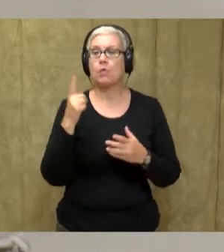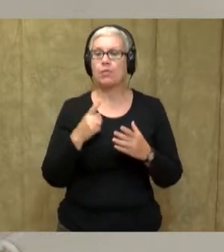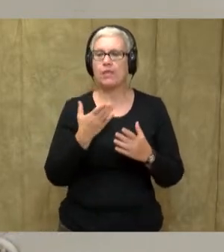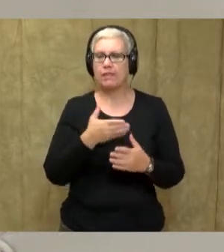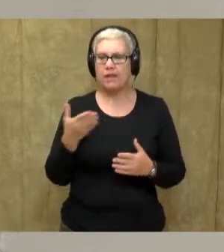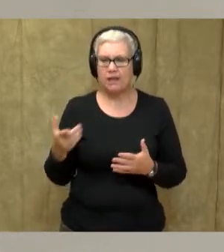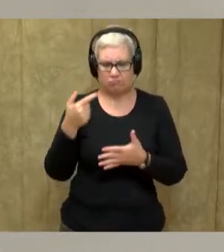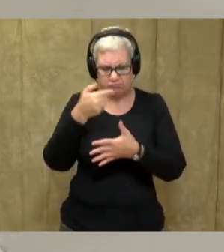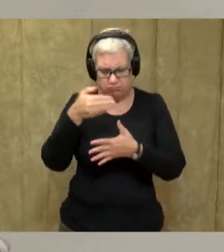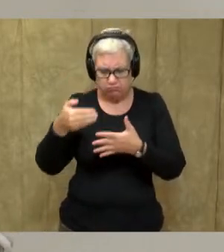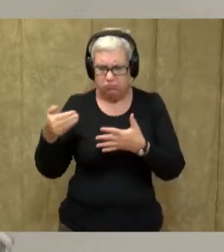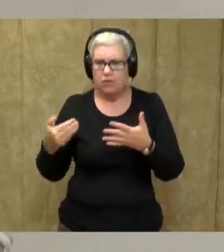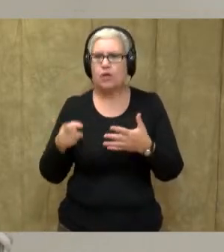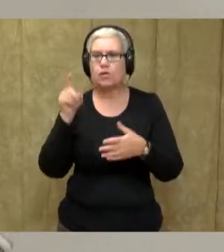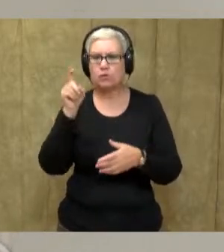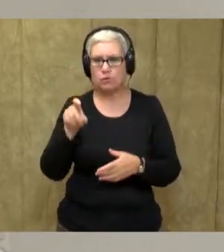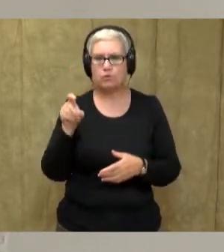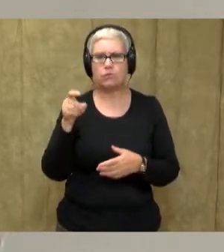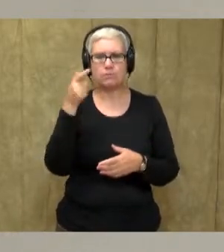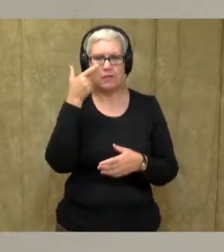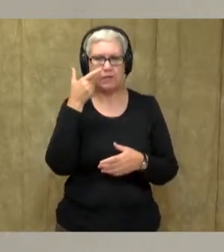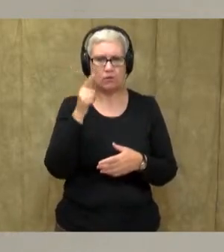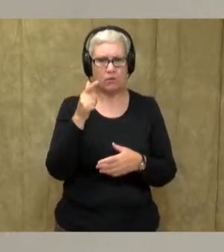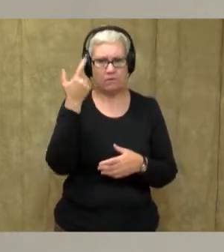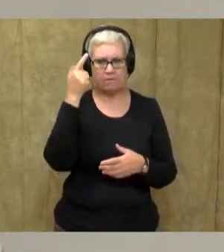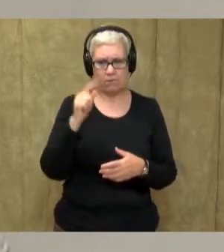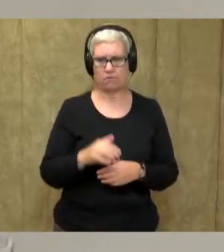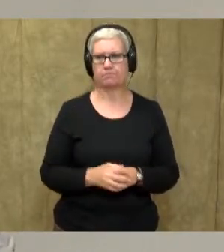doing this standard this week.